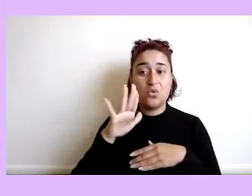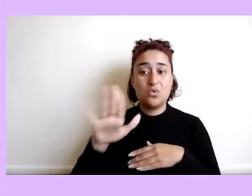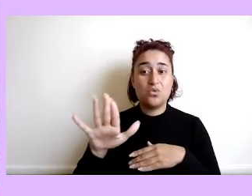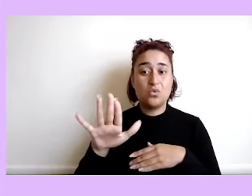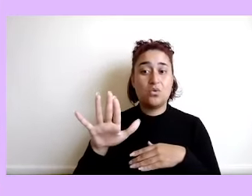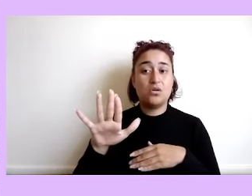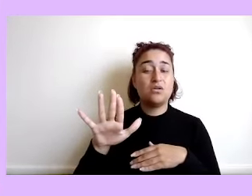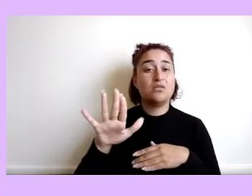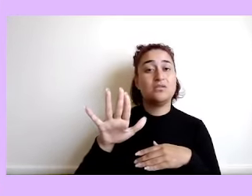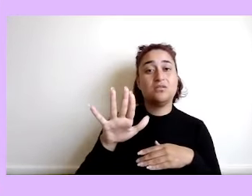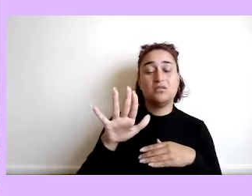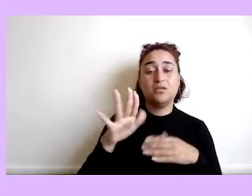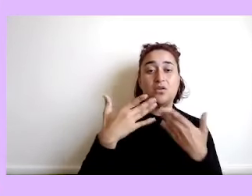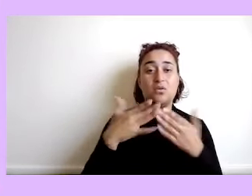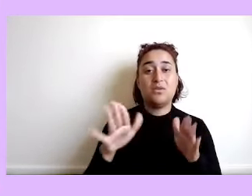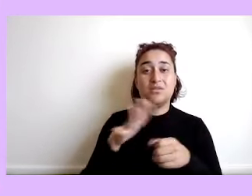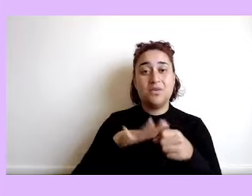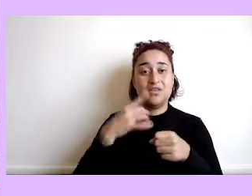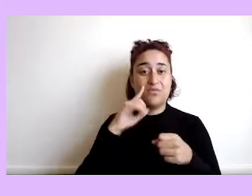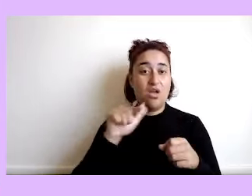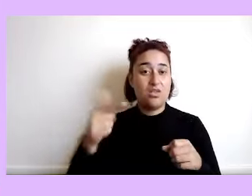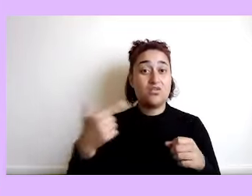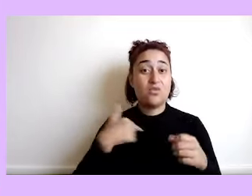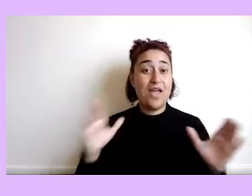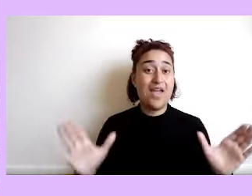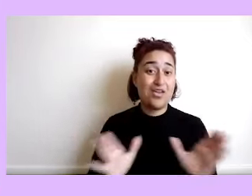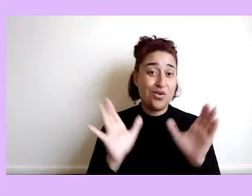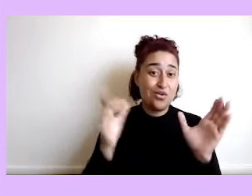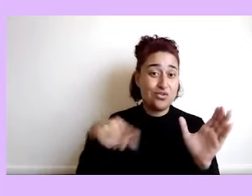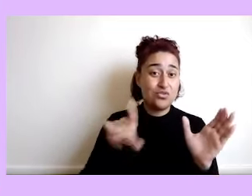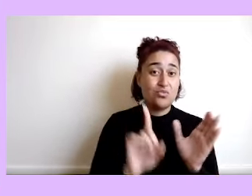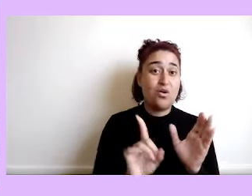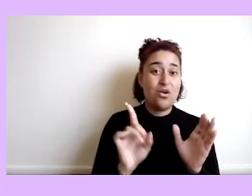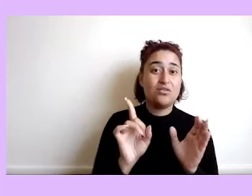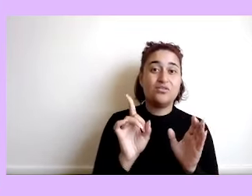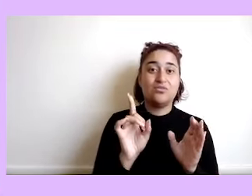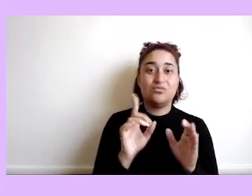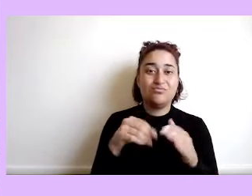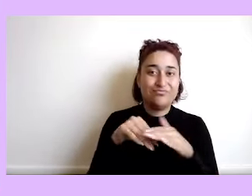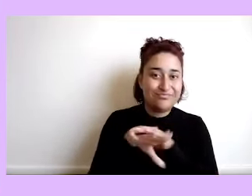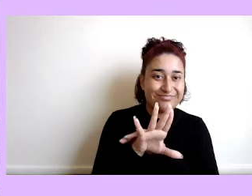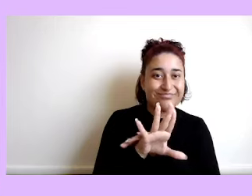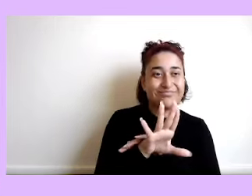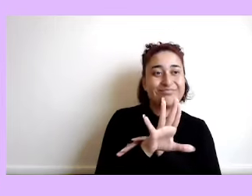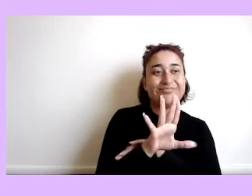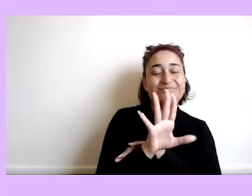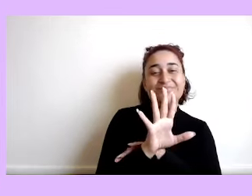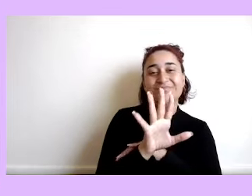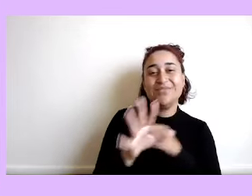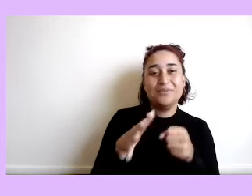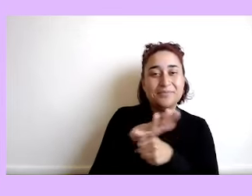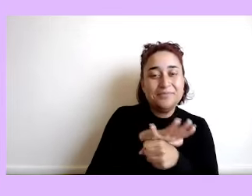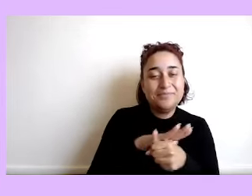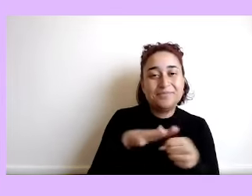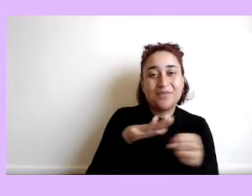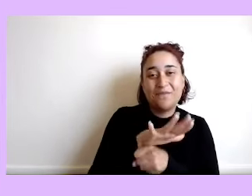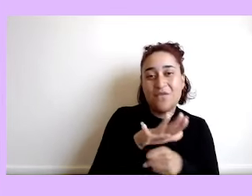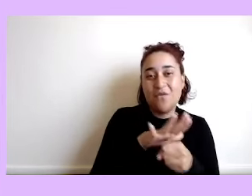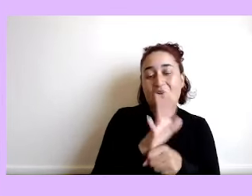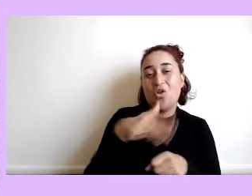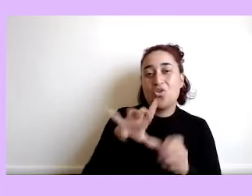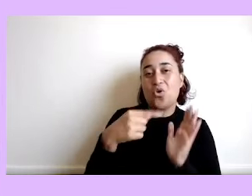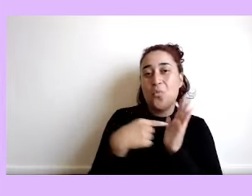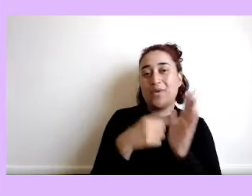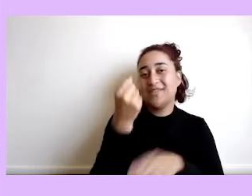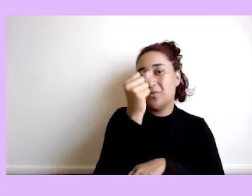others. So I encourage you all to infiltrate from the inside out, to take up the space. Your presence is a protest. It